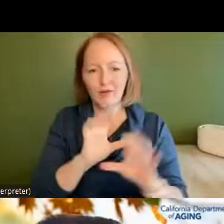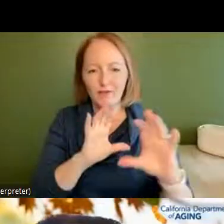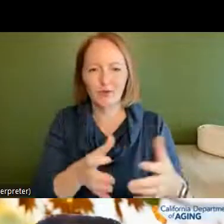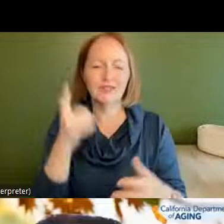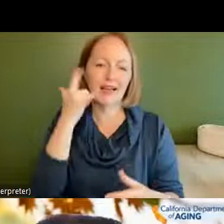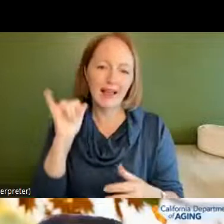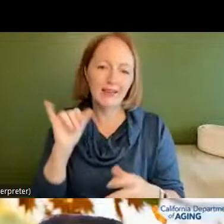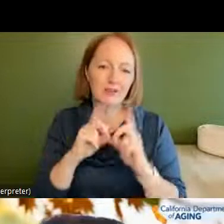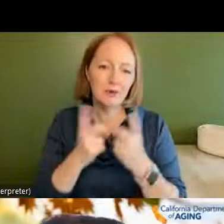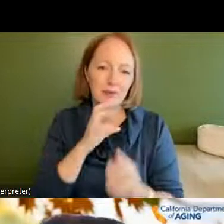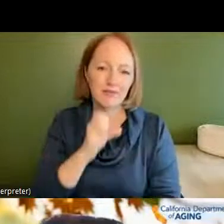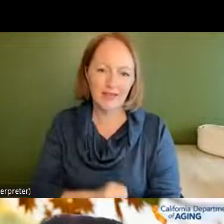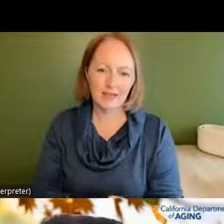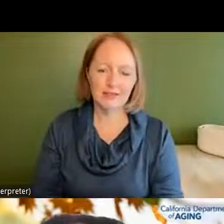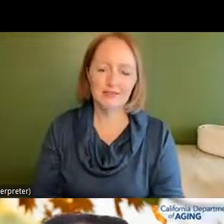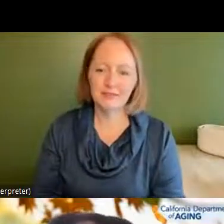the California Department of Aging.